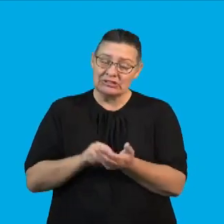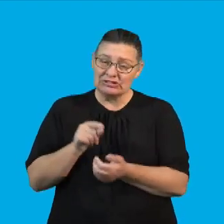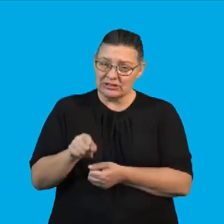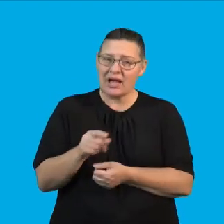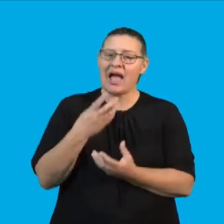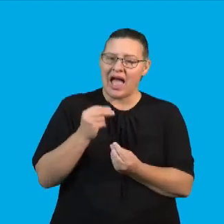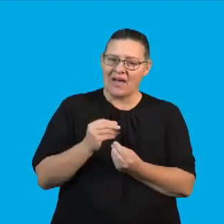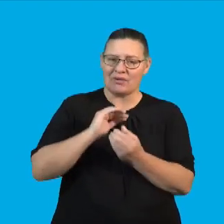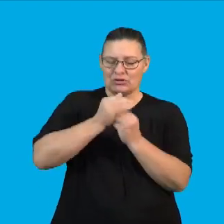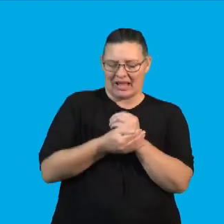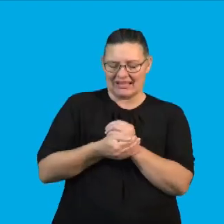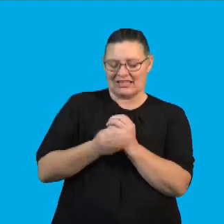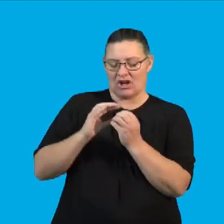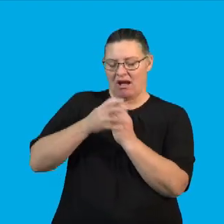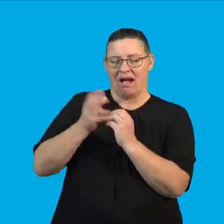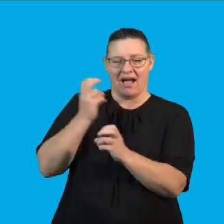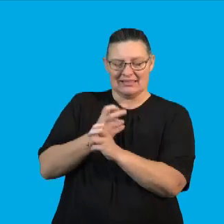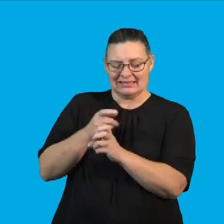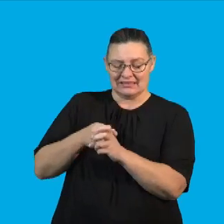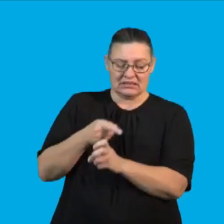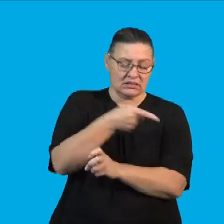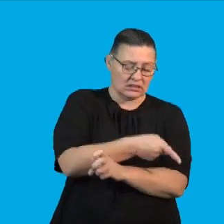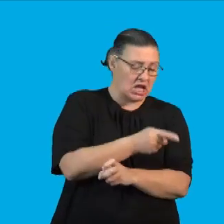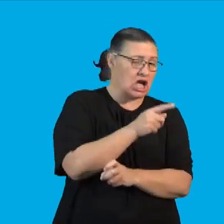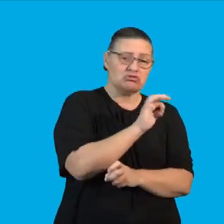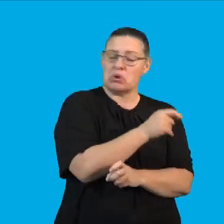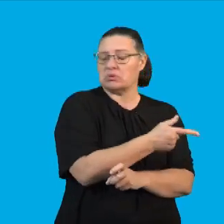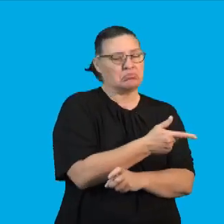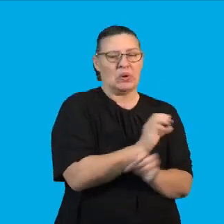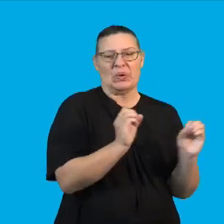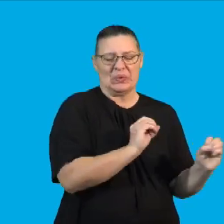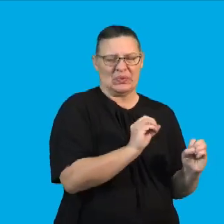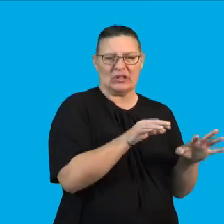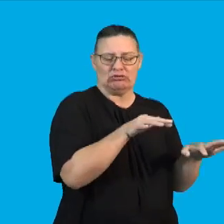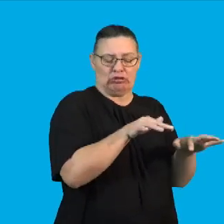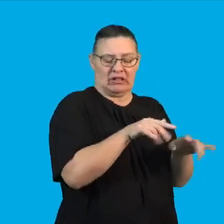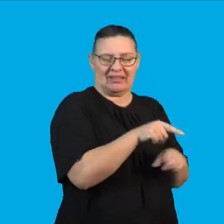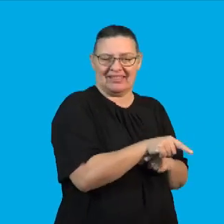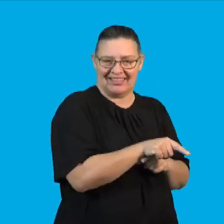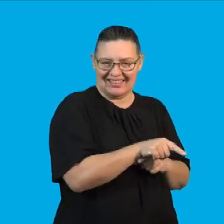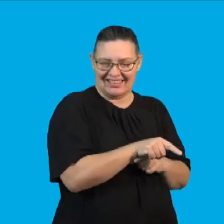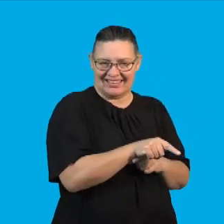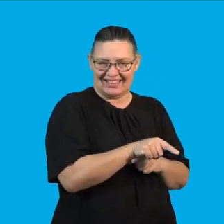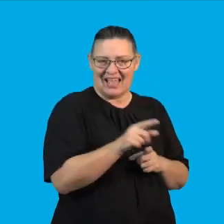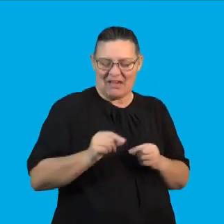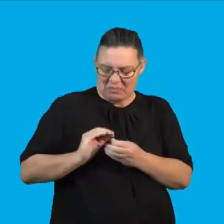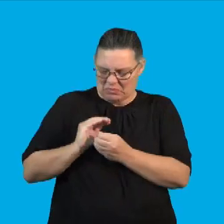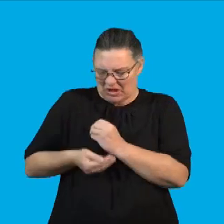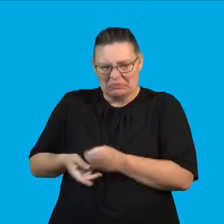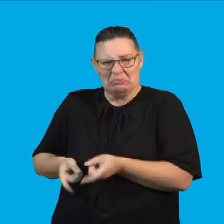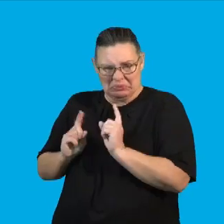see. Pigeons' eggs have a protective shell whereas trouts don't. So you see there's a